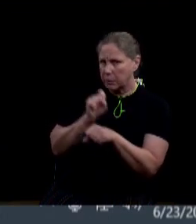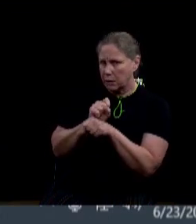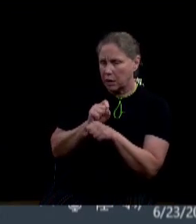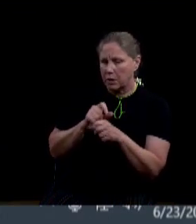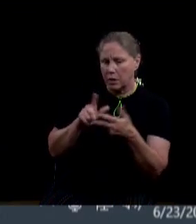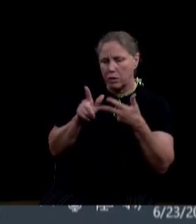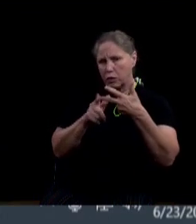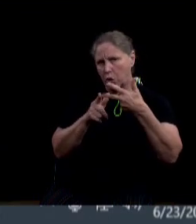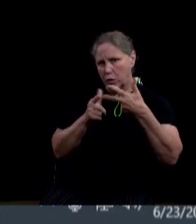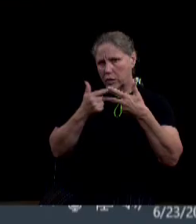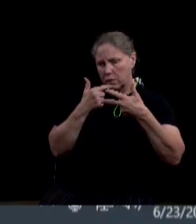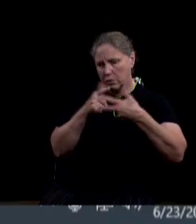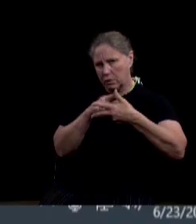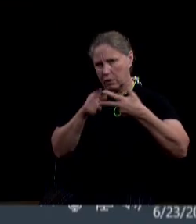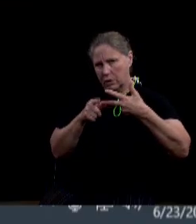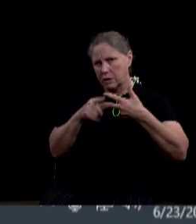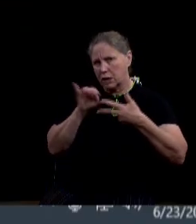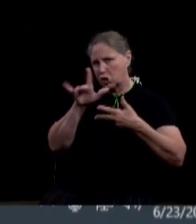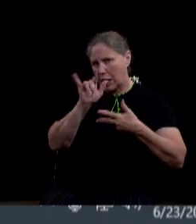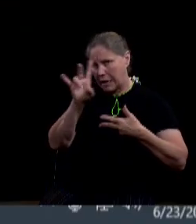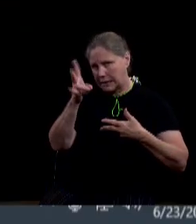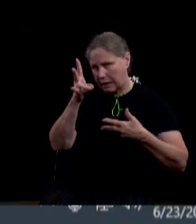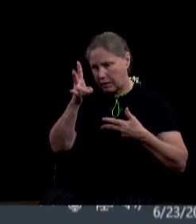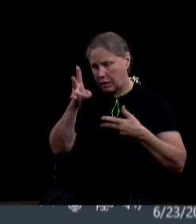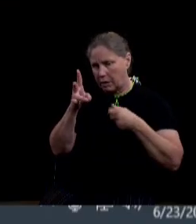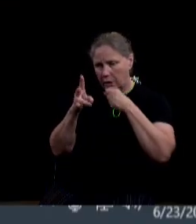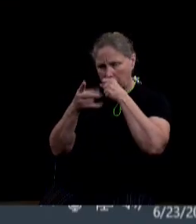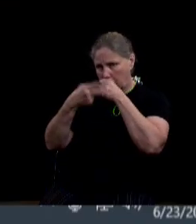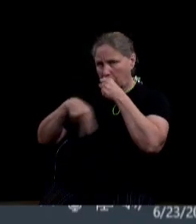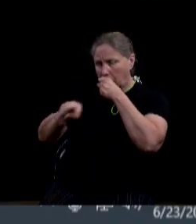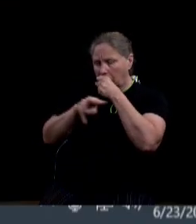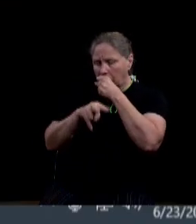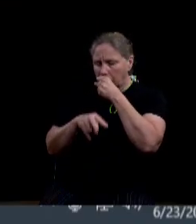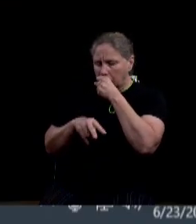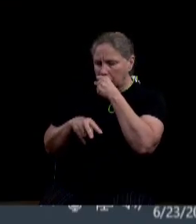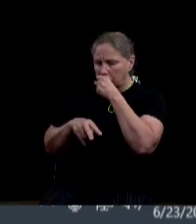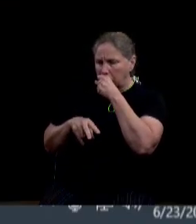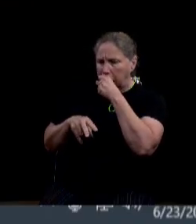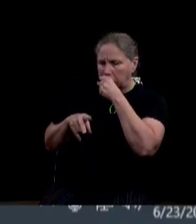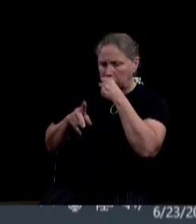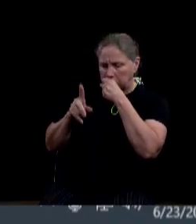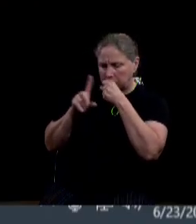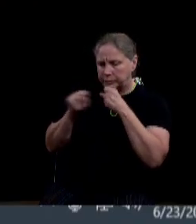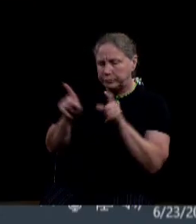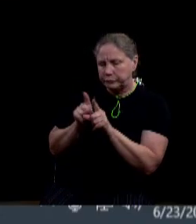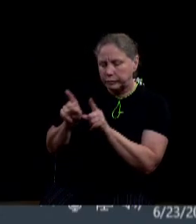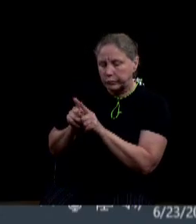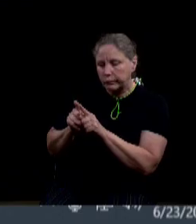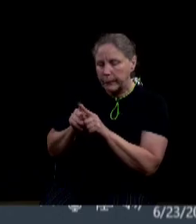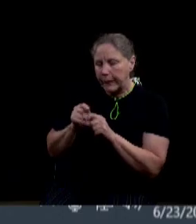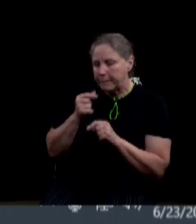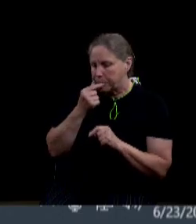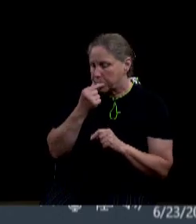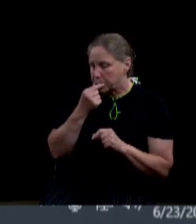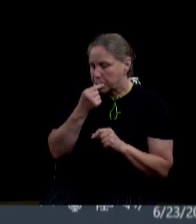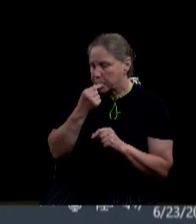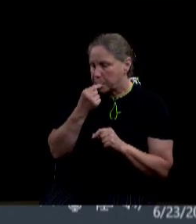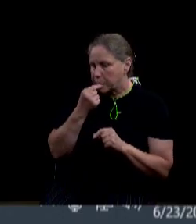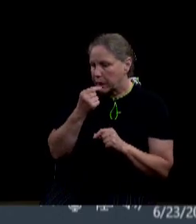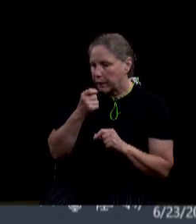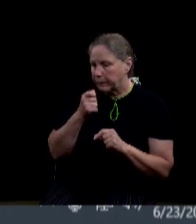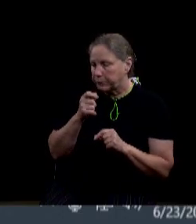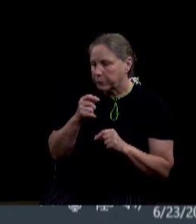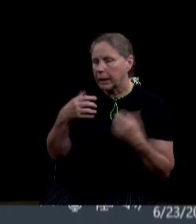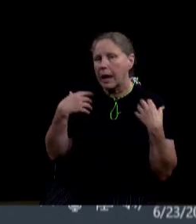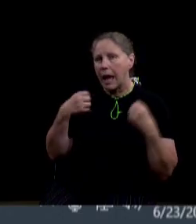which is 2 weeks, confirming that. And then on number 8, the health and safety policy, are we